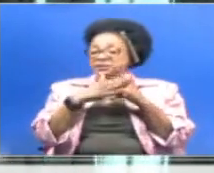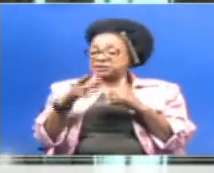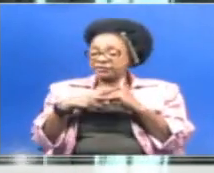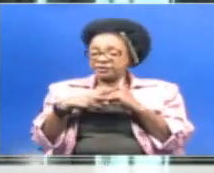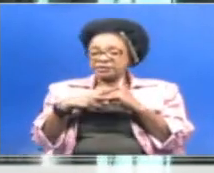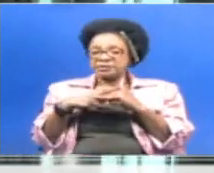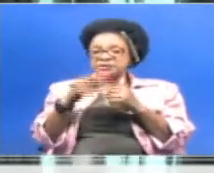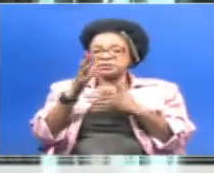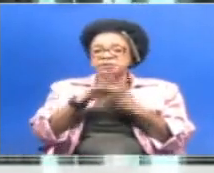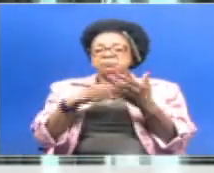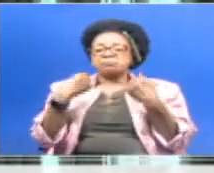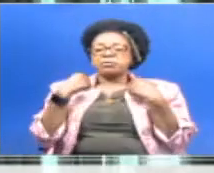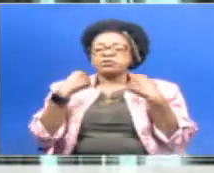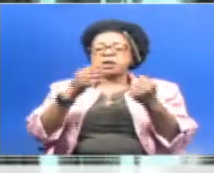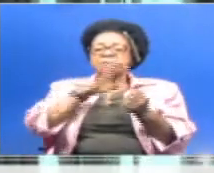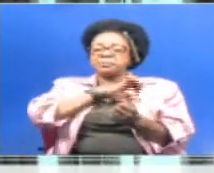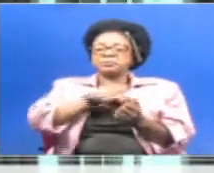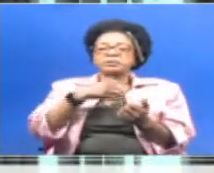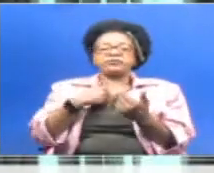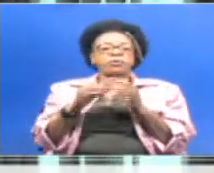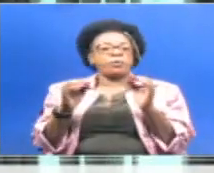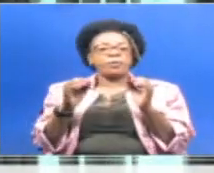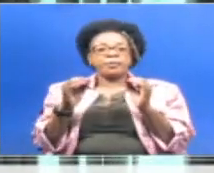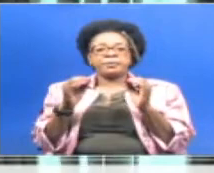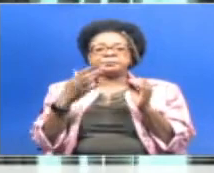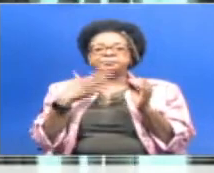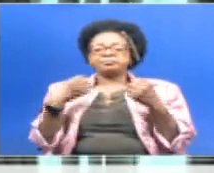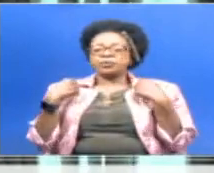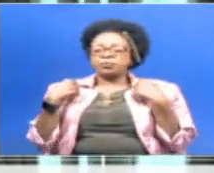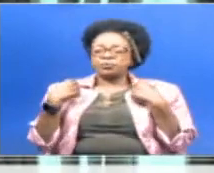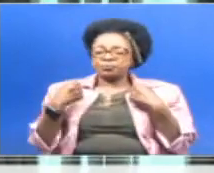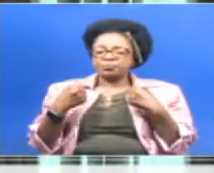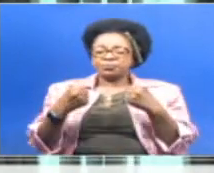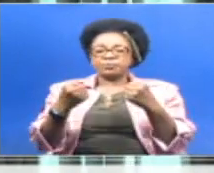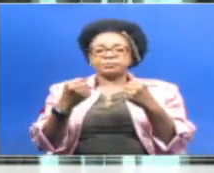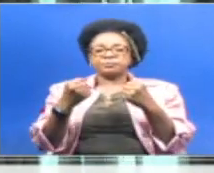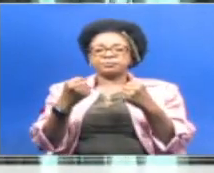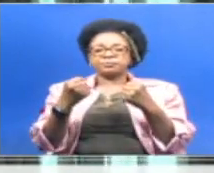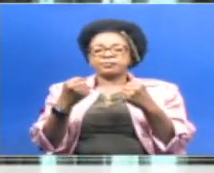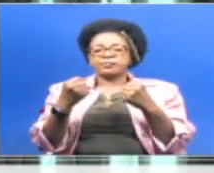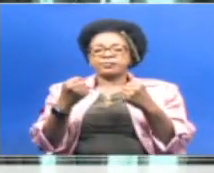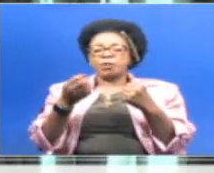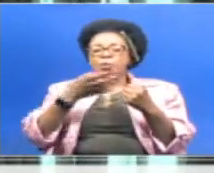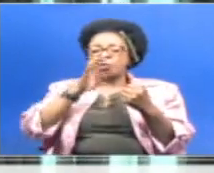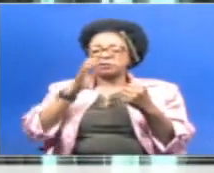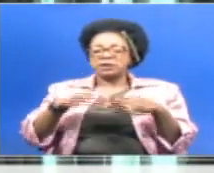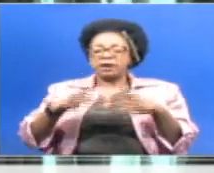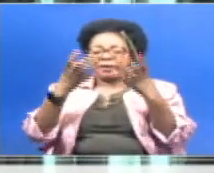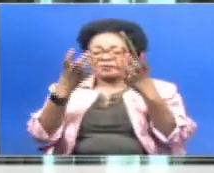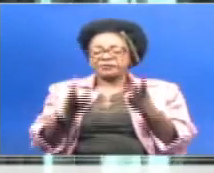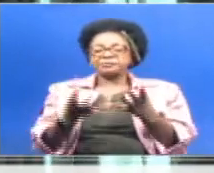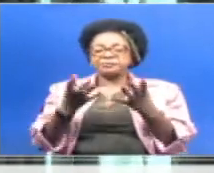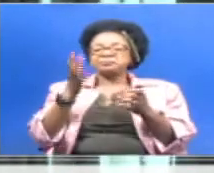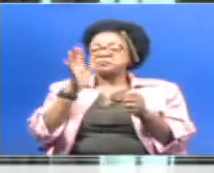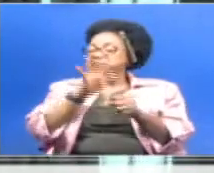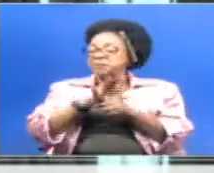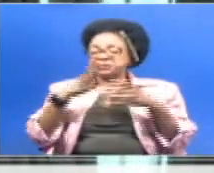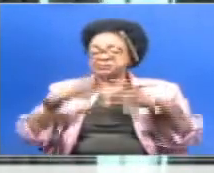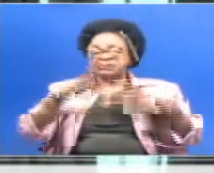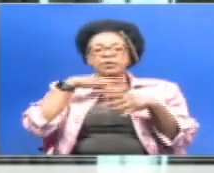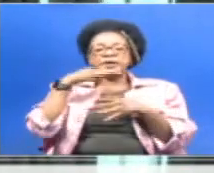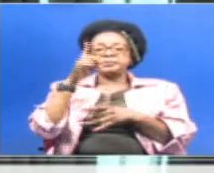1997. Some motorists are impatient. They want to drive through raging floods, and we lost many lives in 1997.